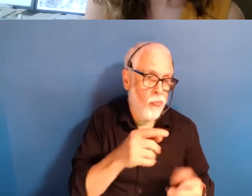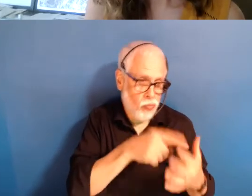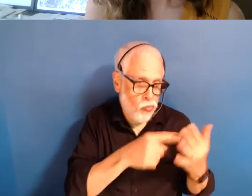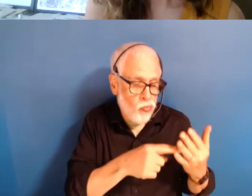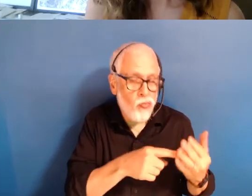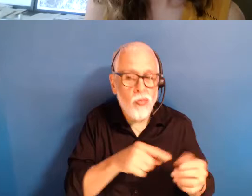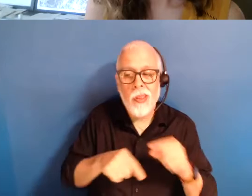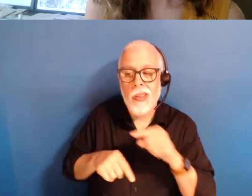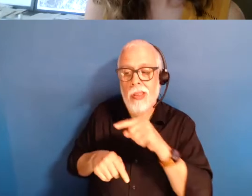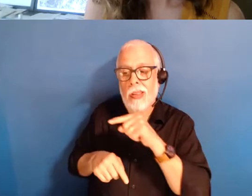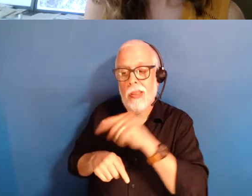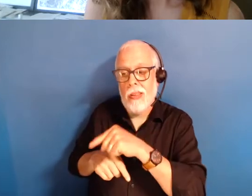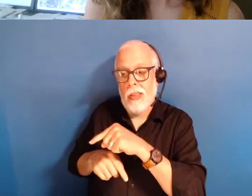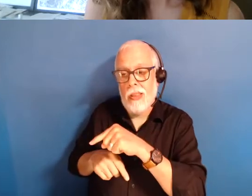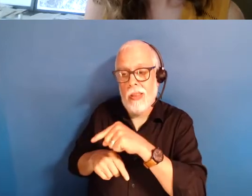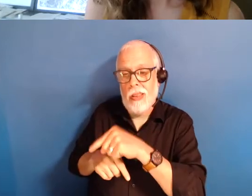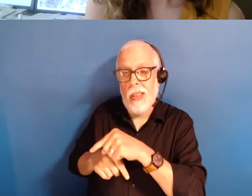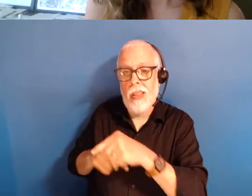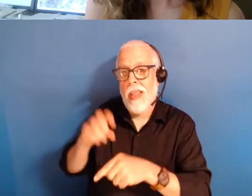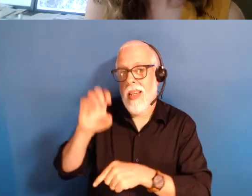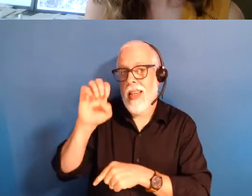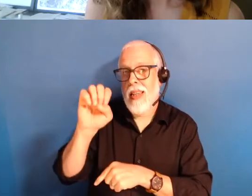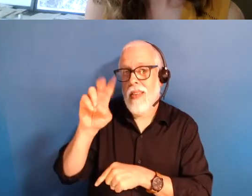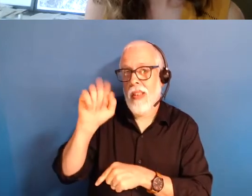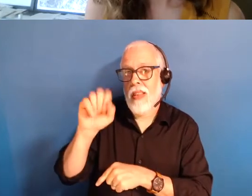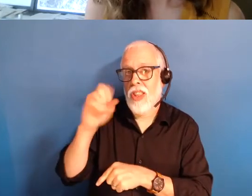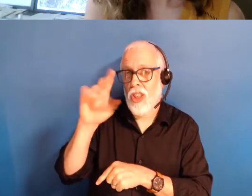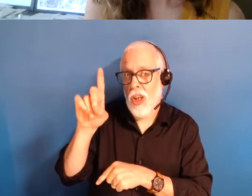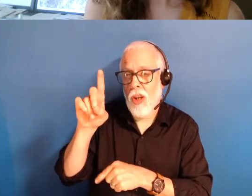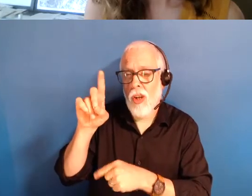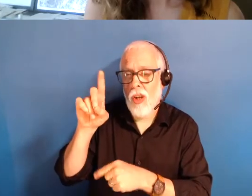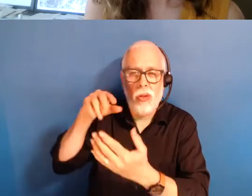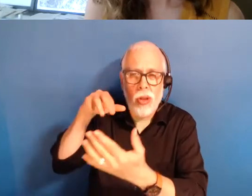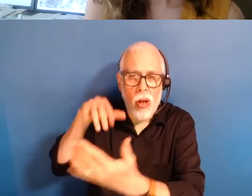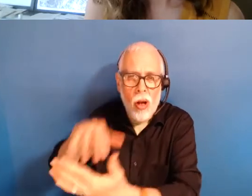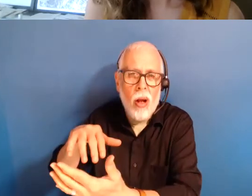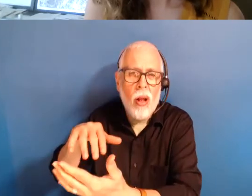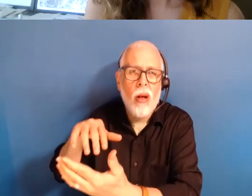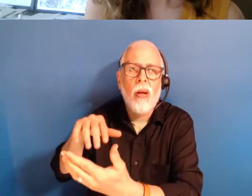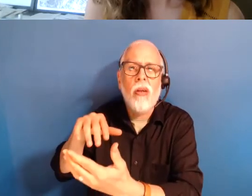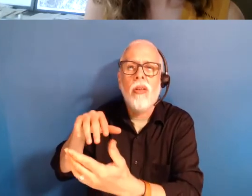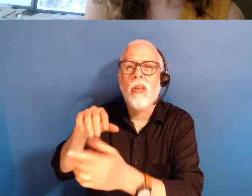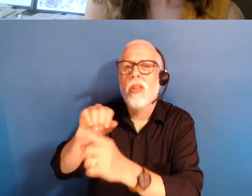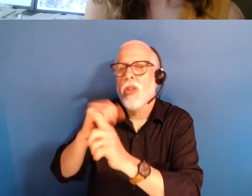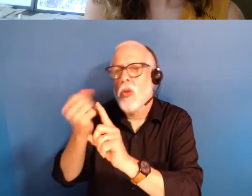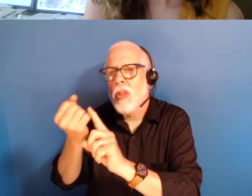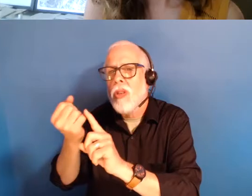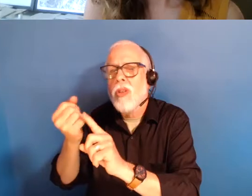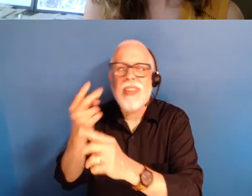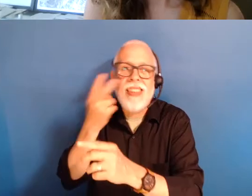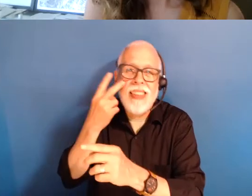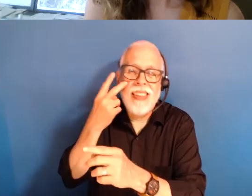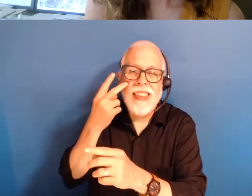here, this Evasheld was studied in a situation to determine